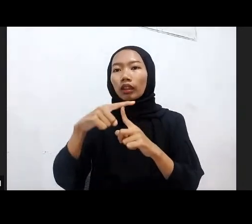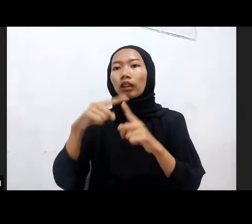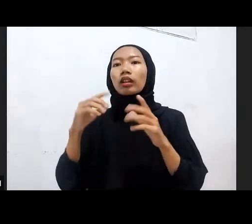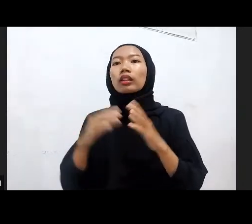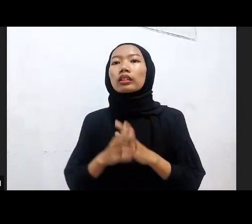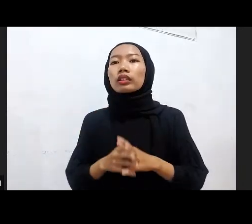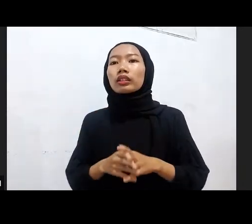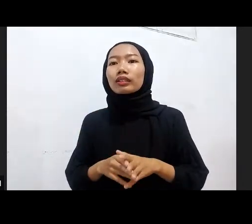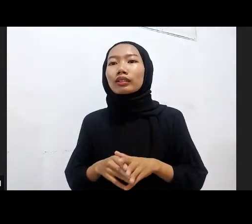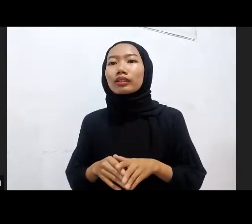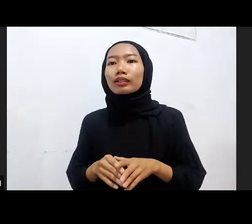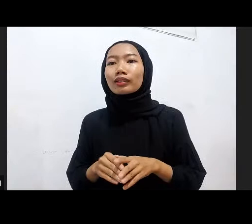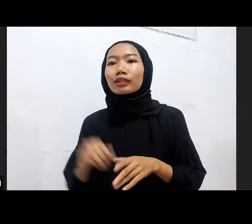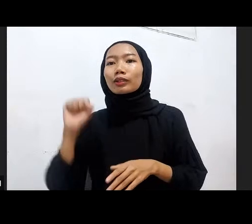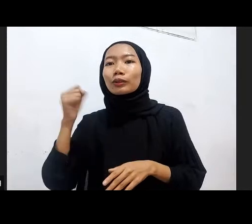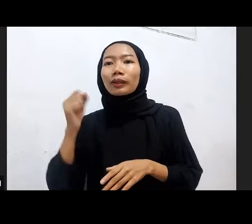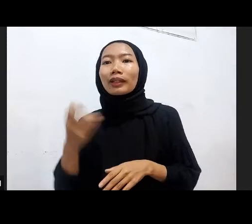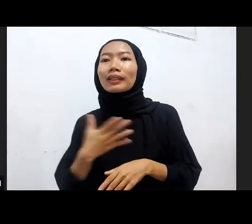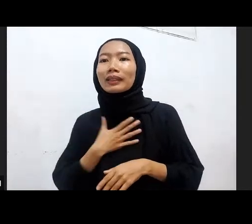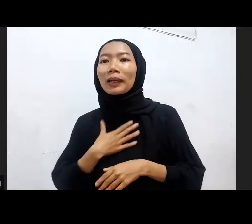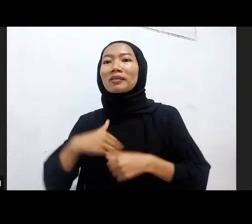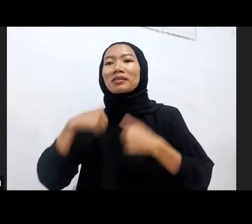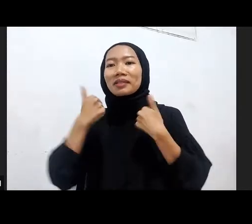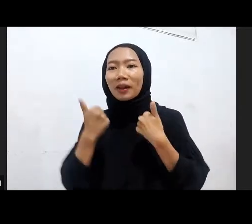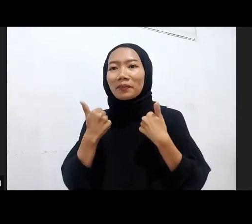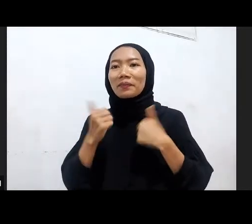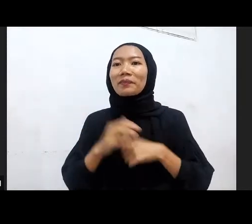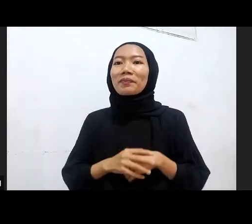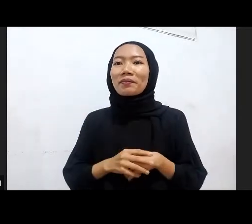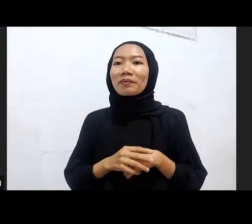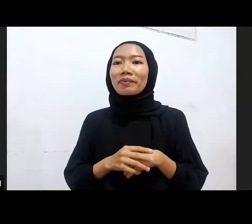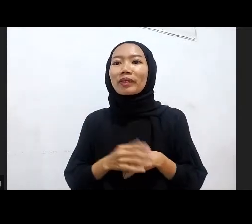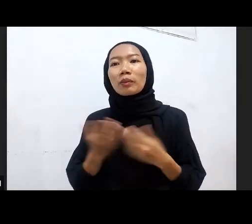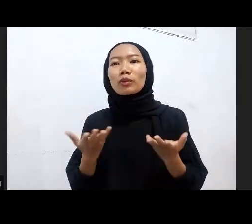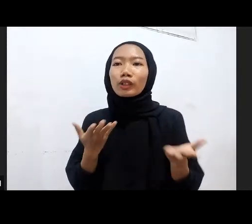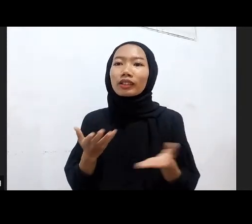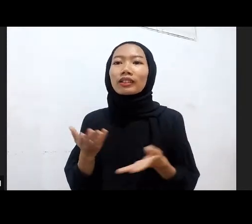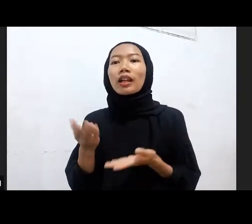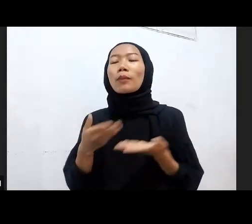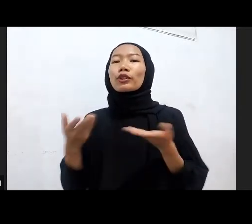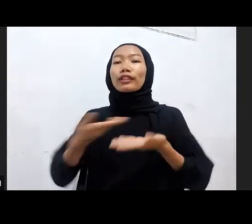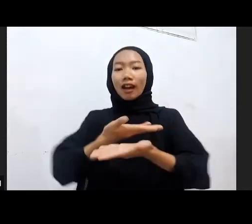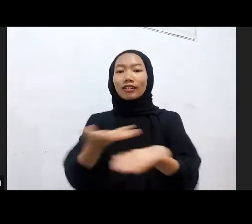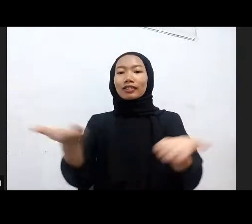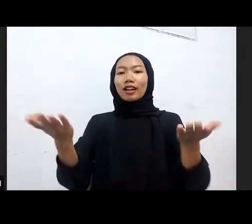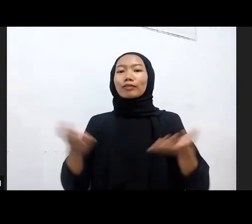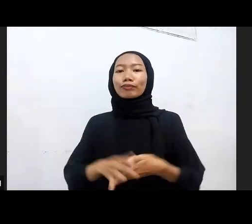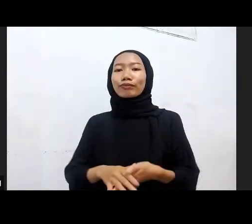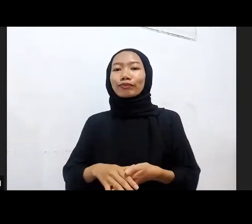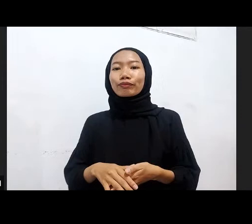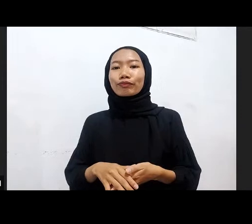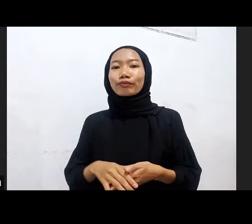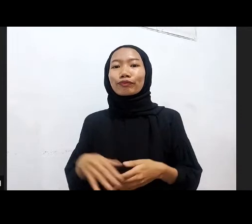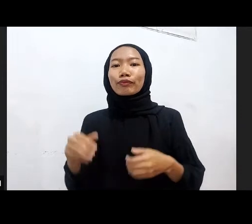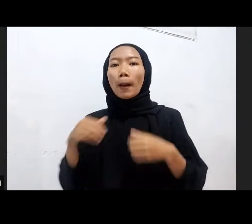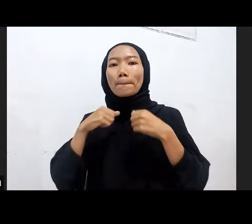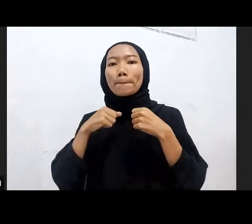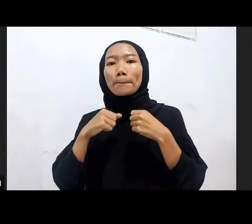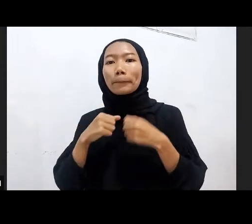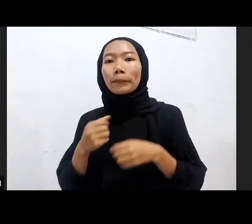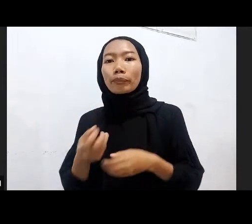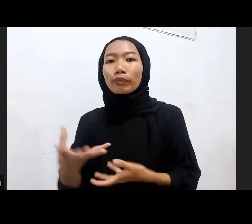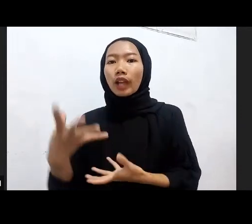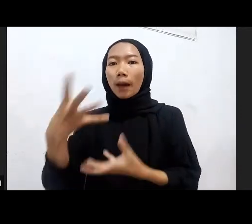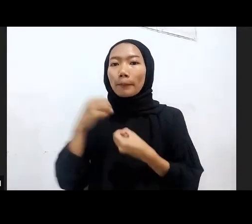it's okay if not. I think the first thing I want to highlight, following on from Trisha, is one of the